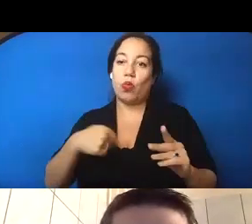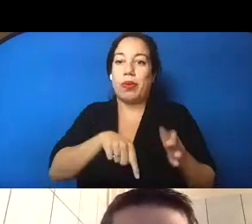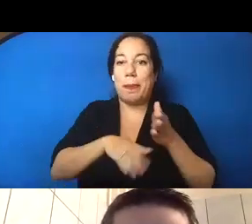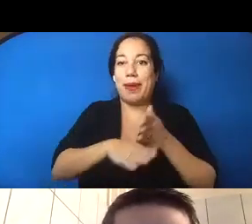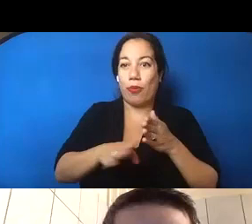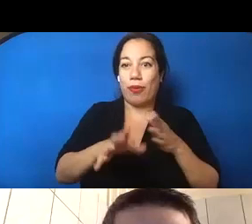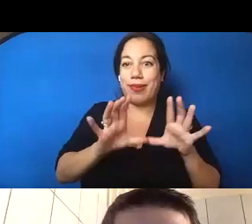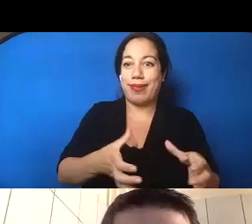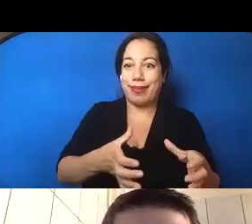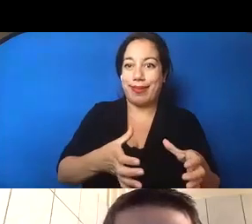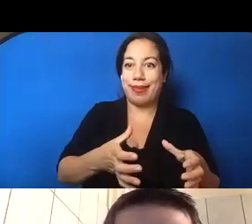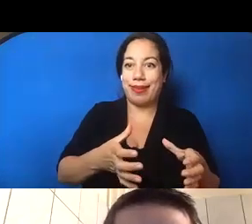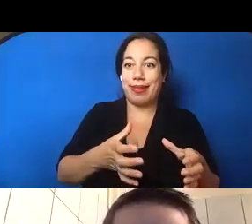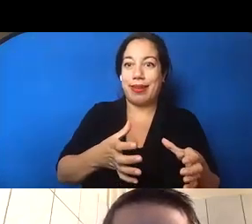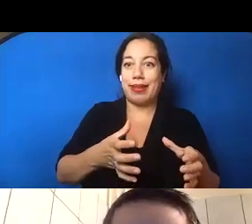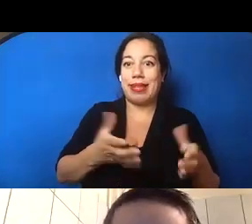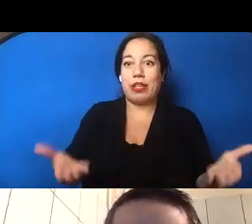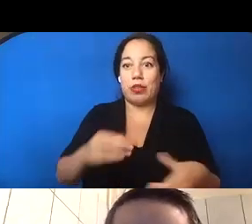in the country of Romania,